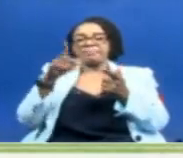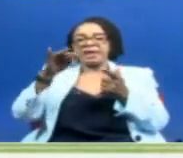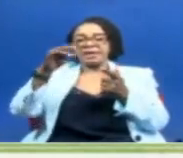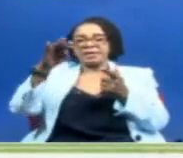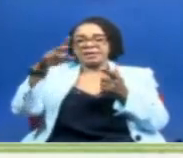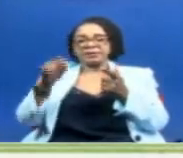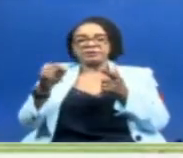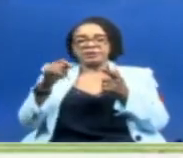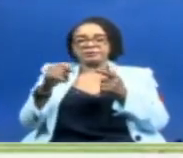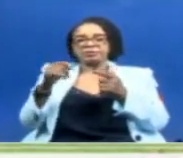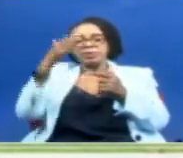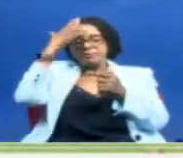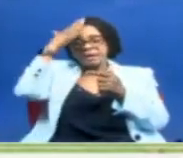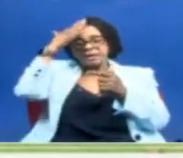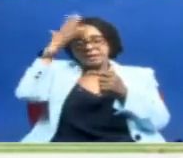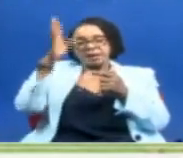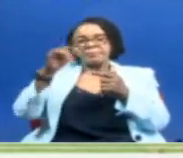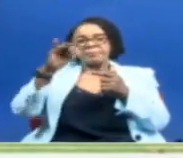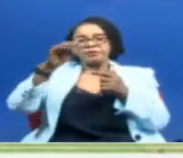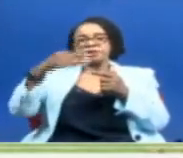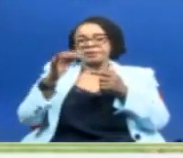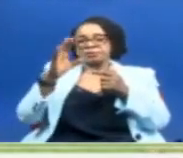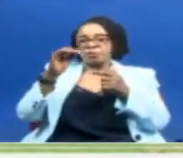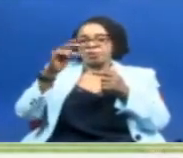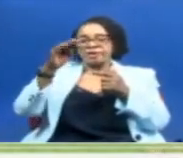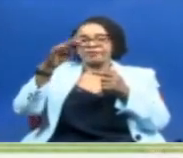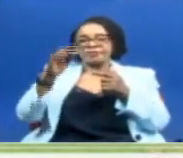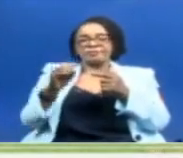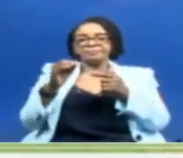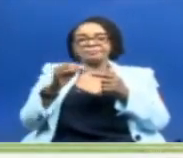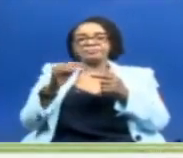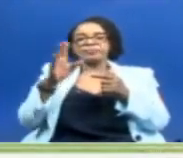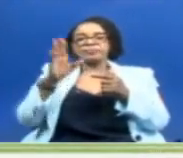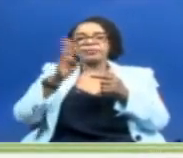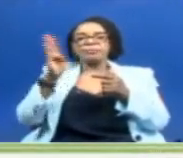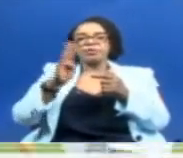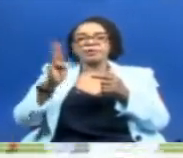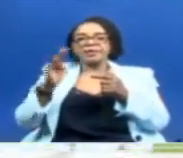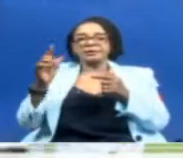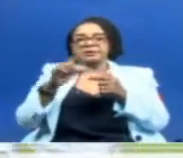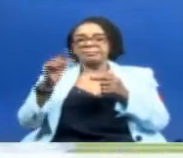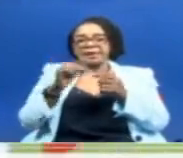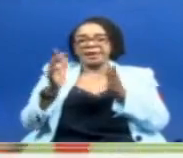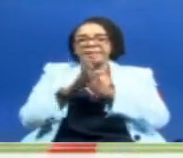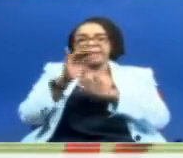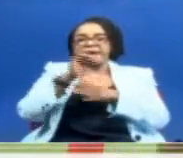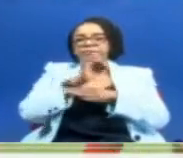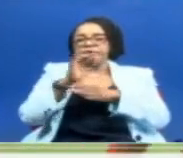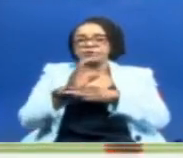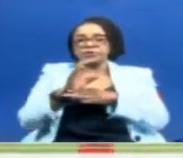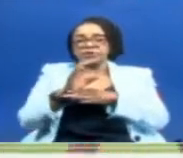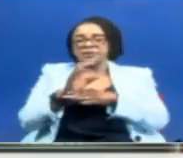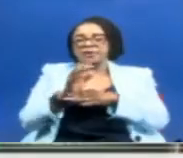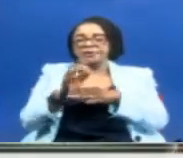Jumatatu mjini Abidjan, Cote d'Ivoire. Burundi, Gambia na Ivory Coast ni timu nyingine katika kundi